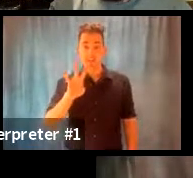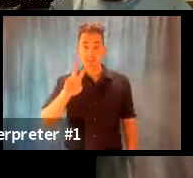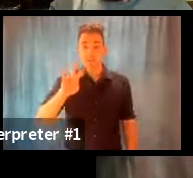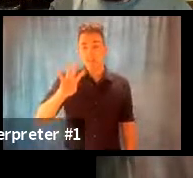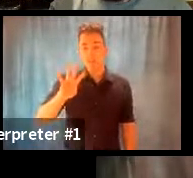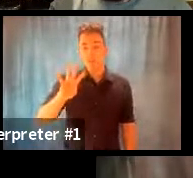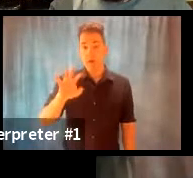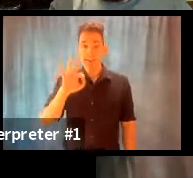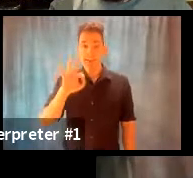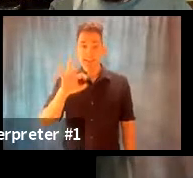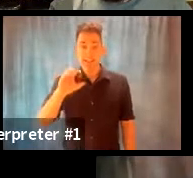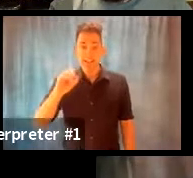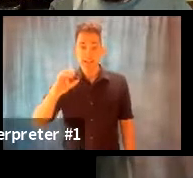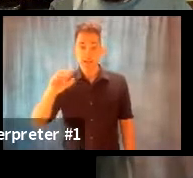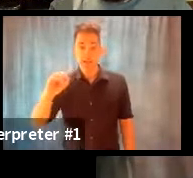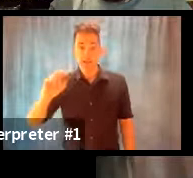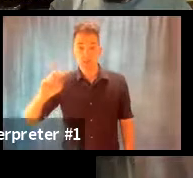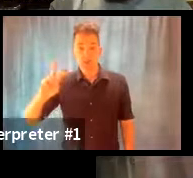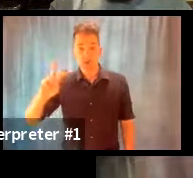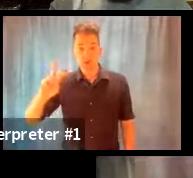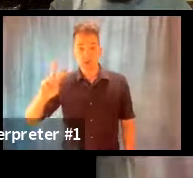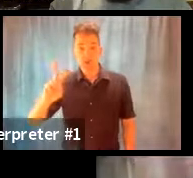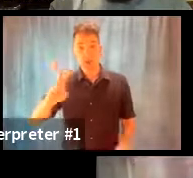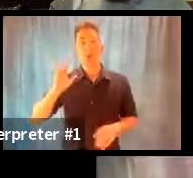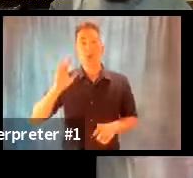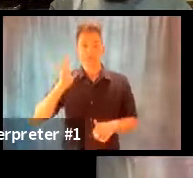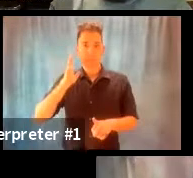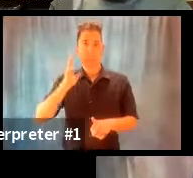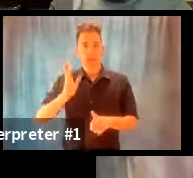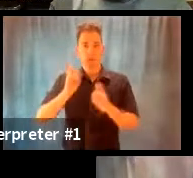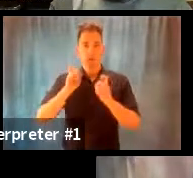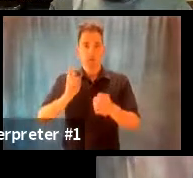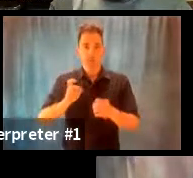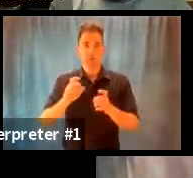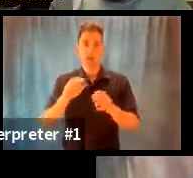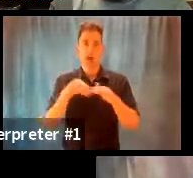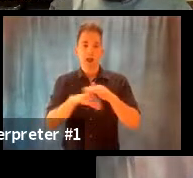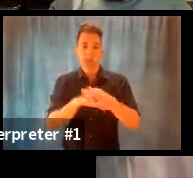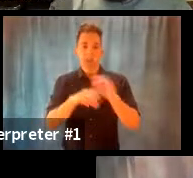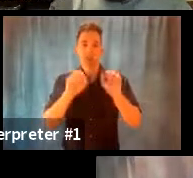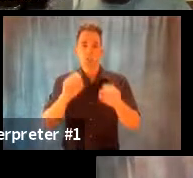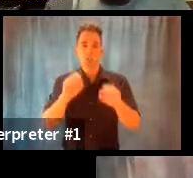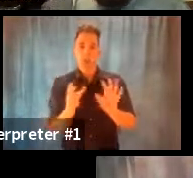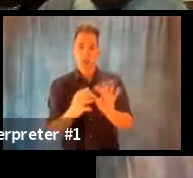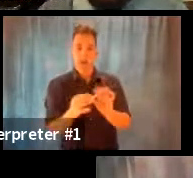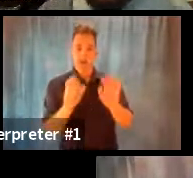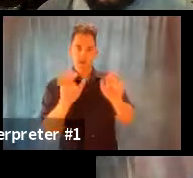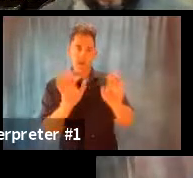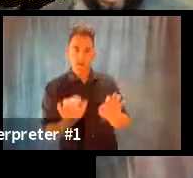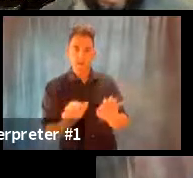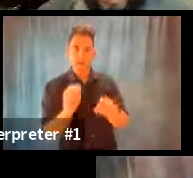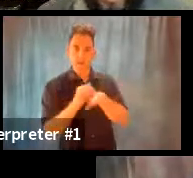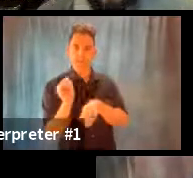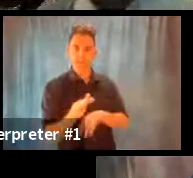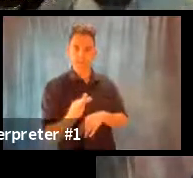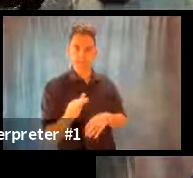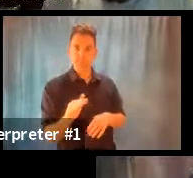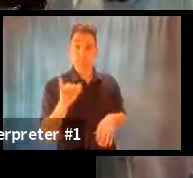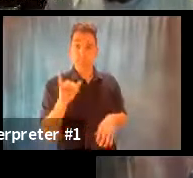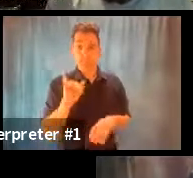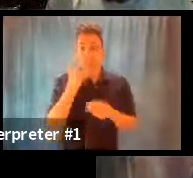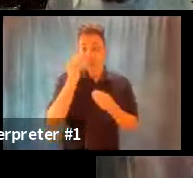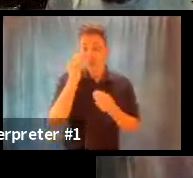34749002, and that will give you access to comment. These pieces of information I just said are also going